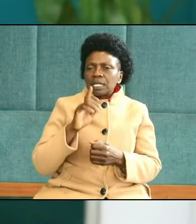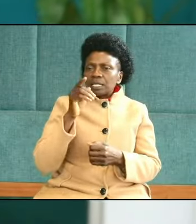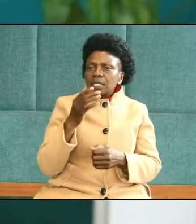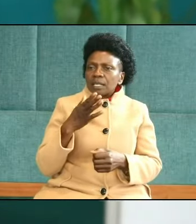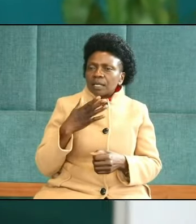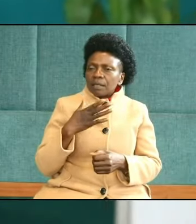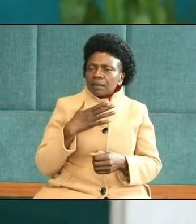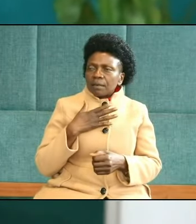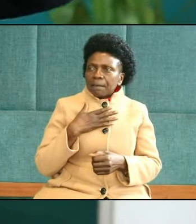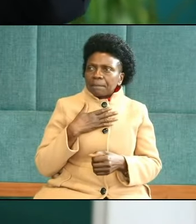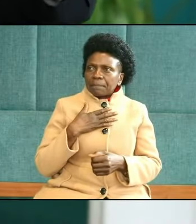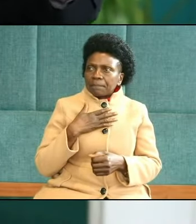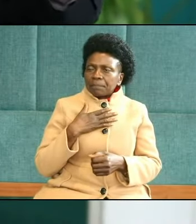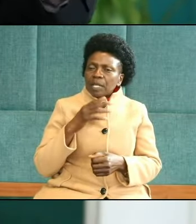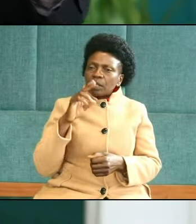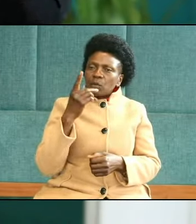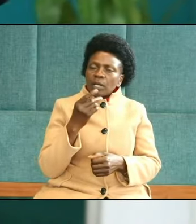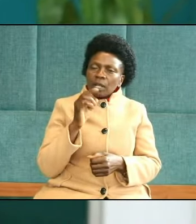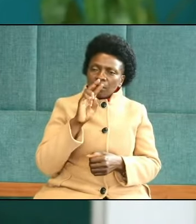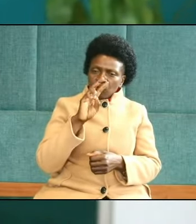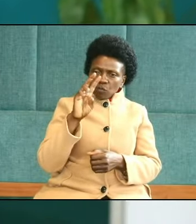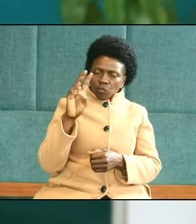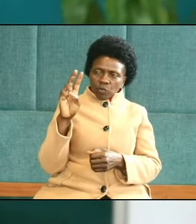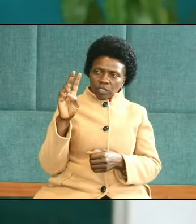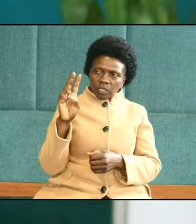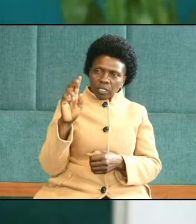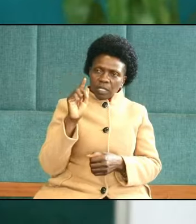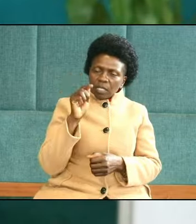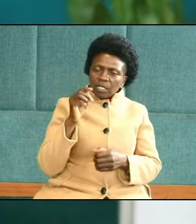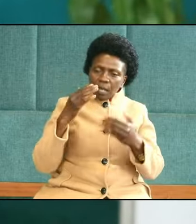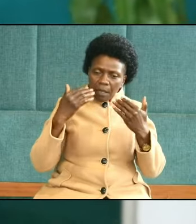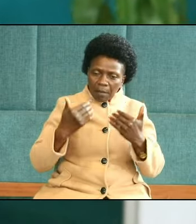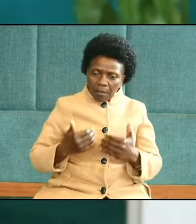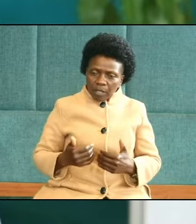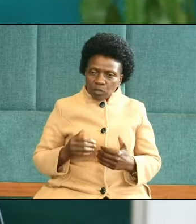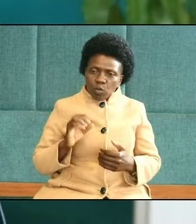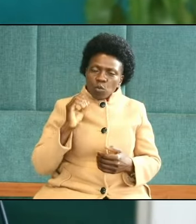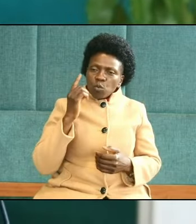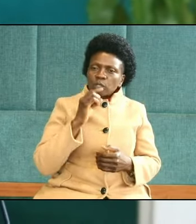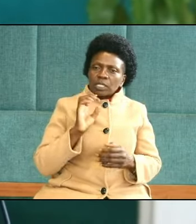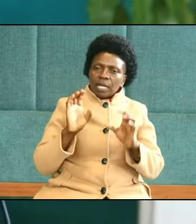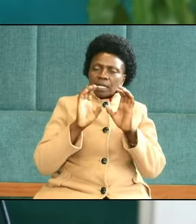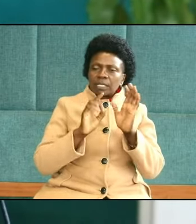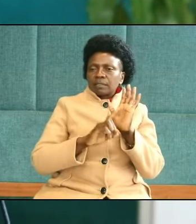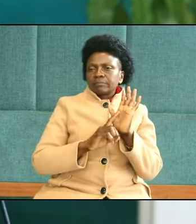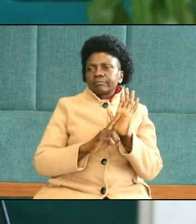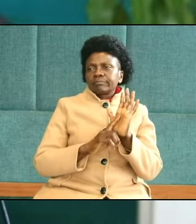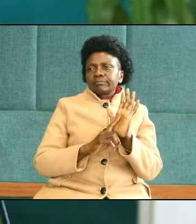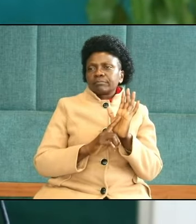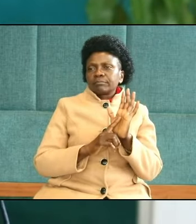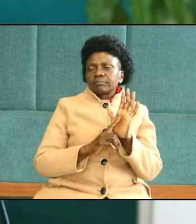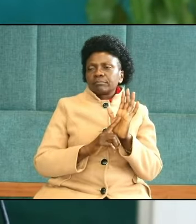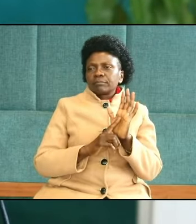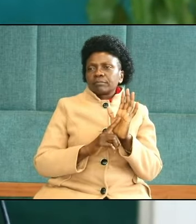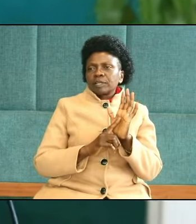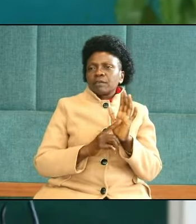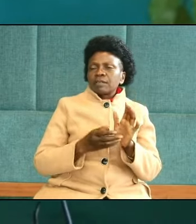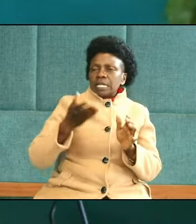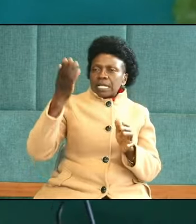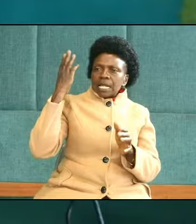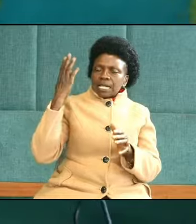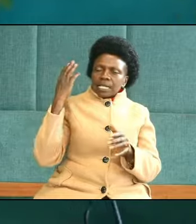Naomi, the one I have watched. This is not the person whose character has been revealed for the last several years. And